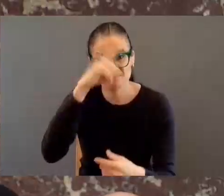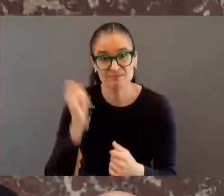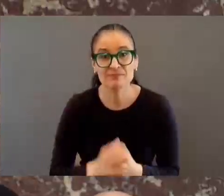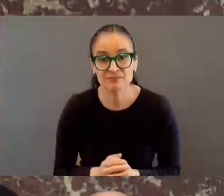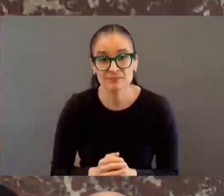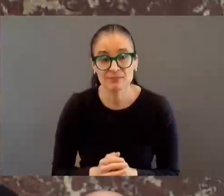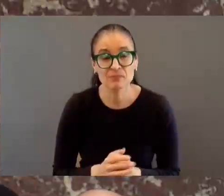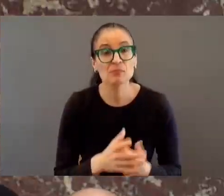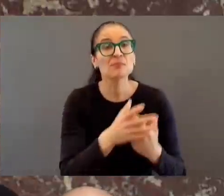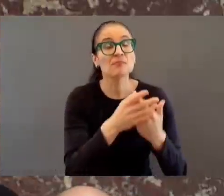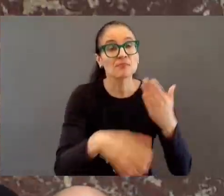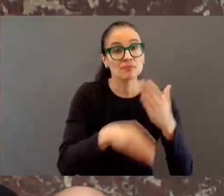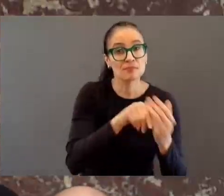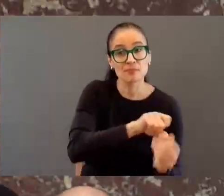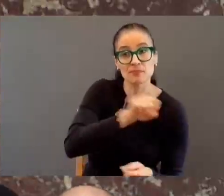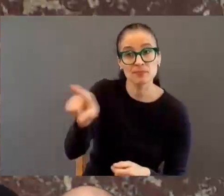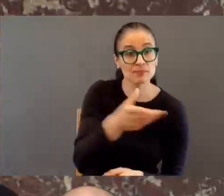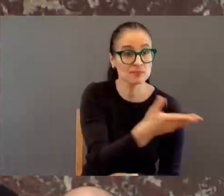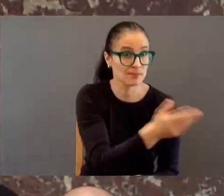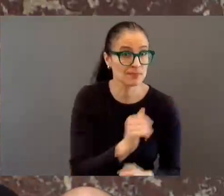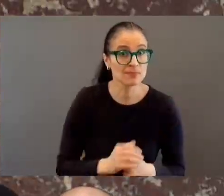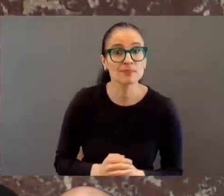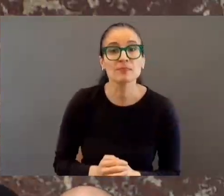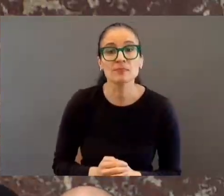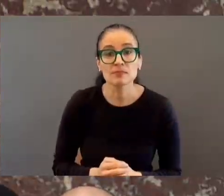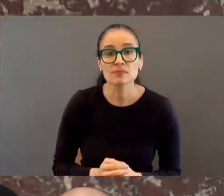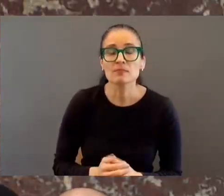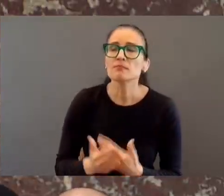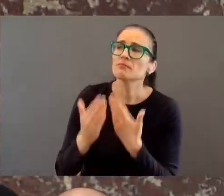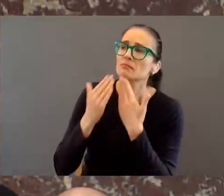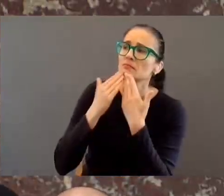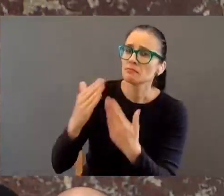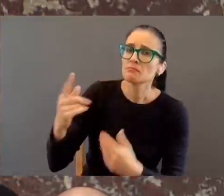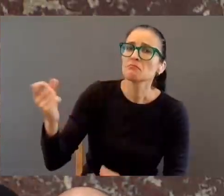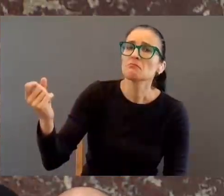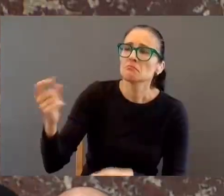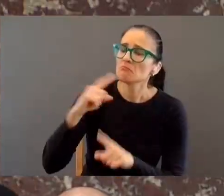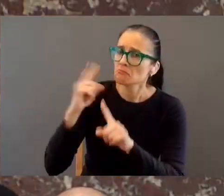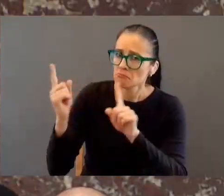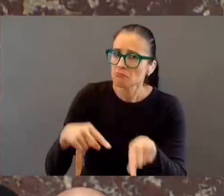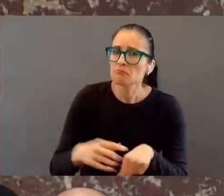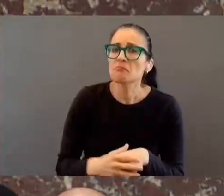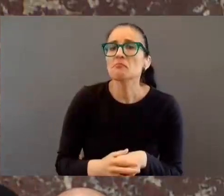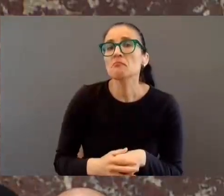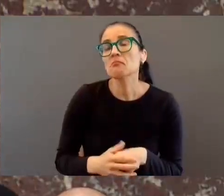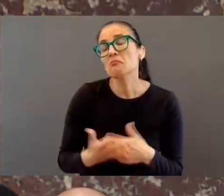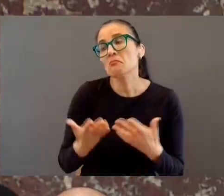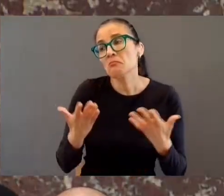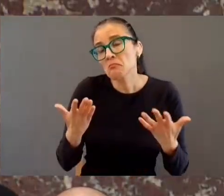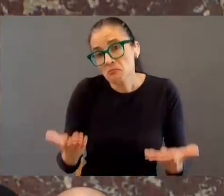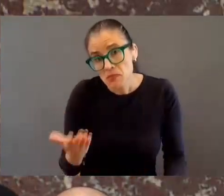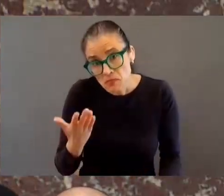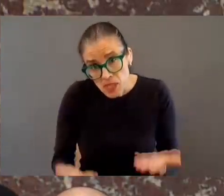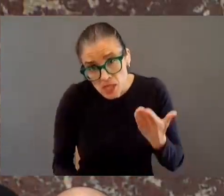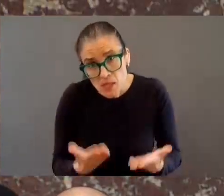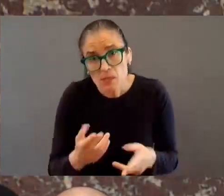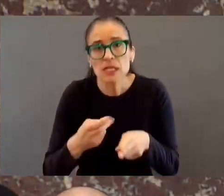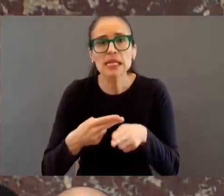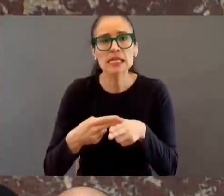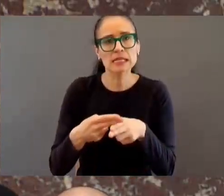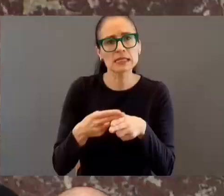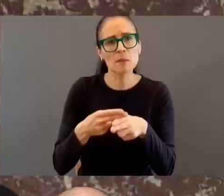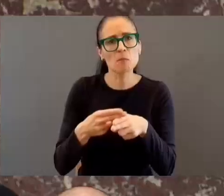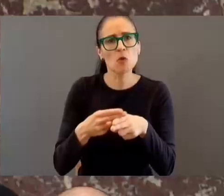We may be able to temporarily handle wildfires this season. Maybe with luck we'll have a